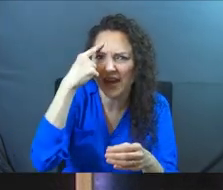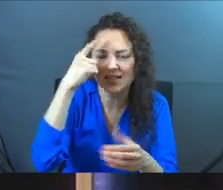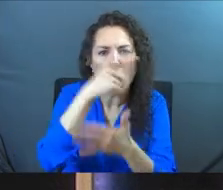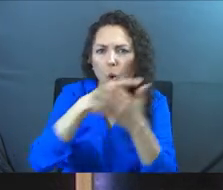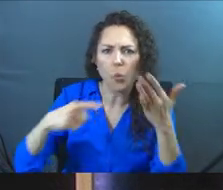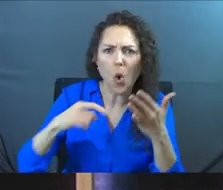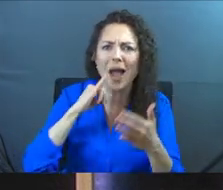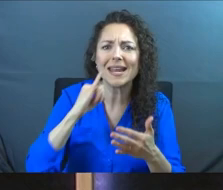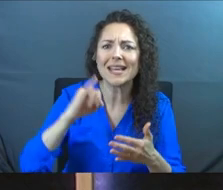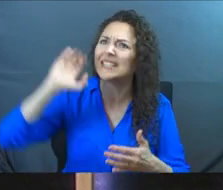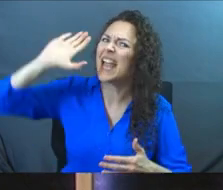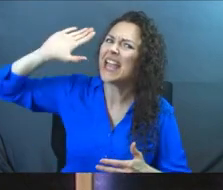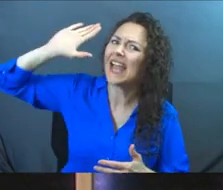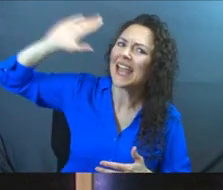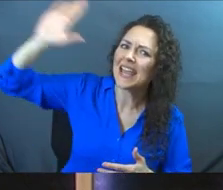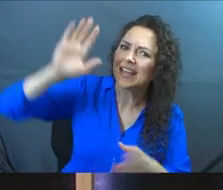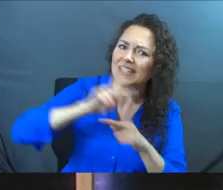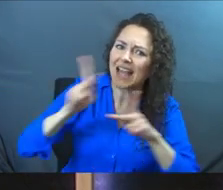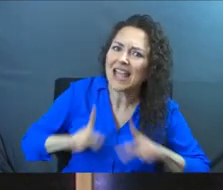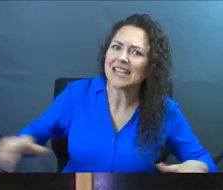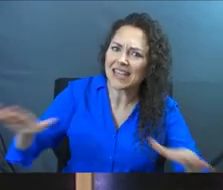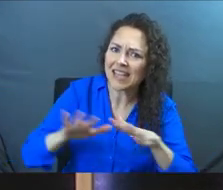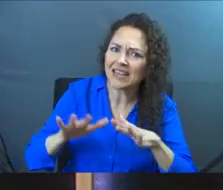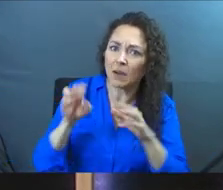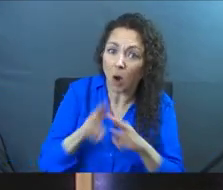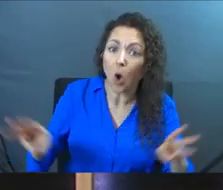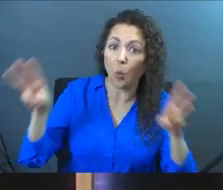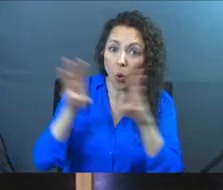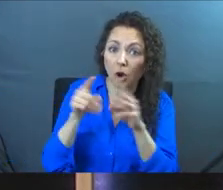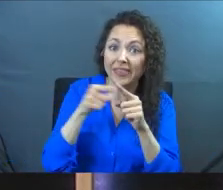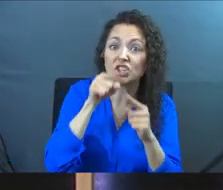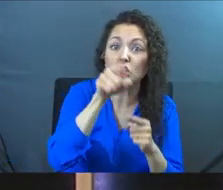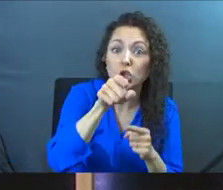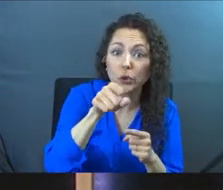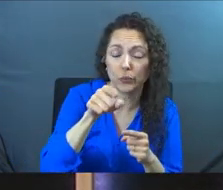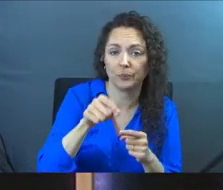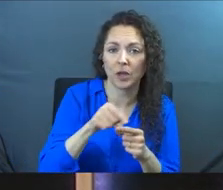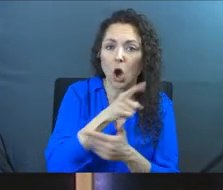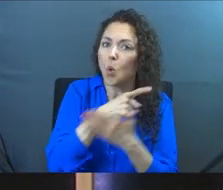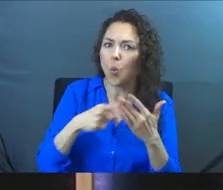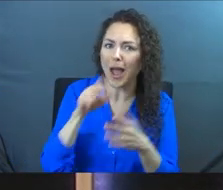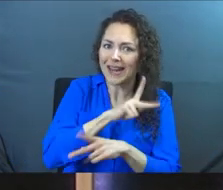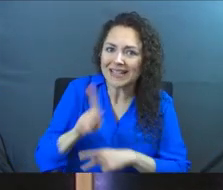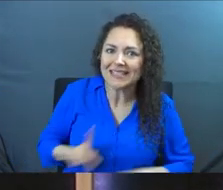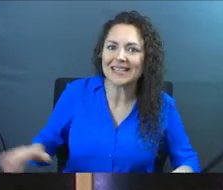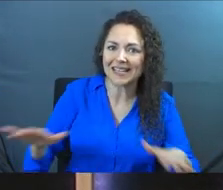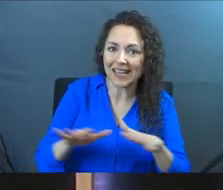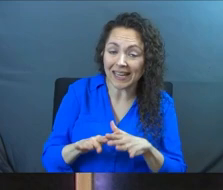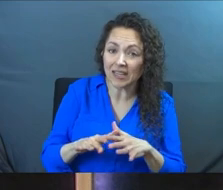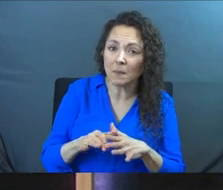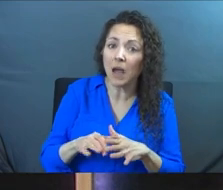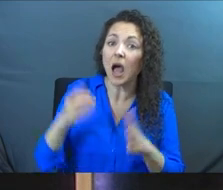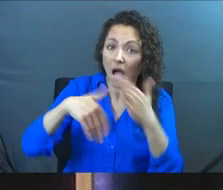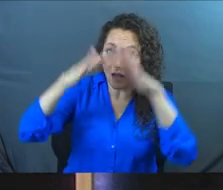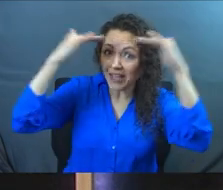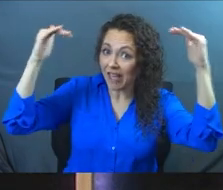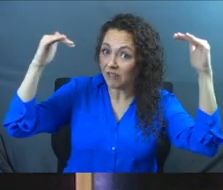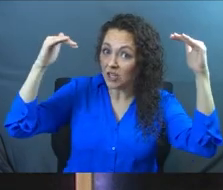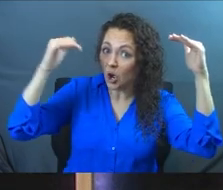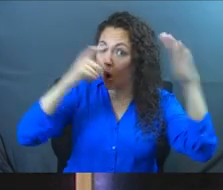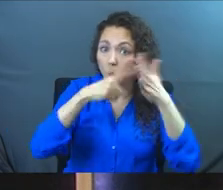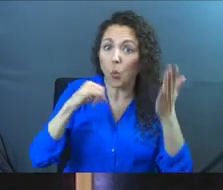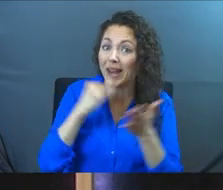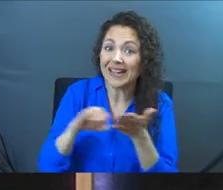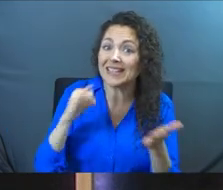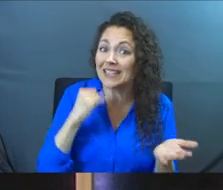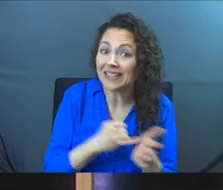you? What's it worth? So that's what we're going to look at today, those two questions. What is the kingdom of heaven, and what is it worth to